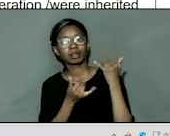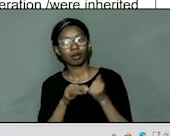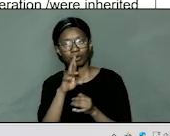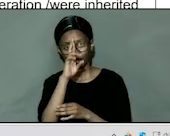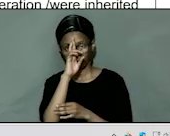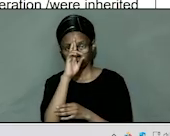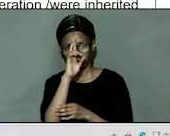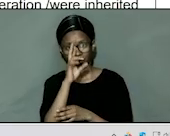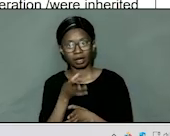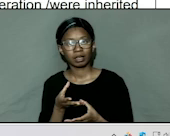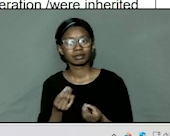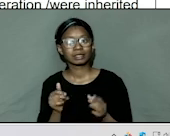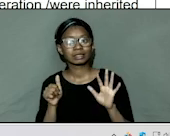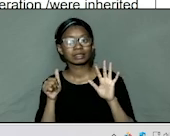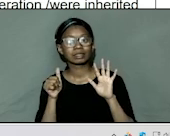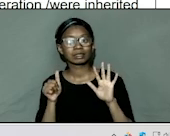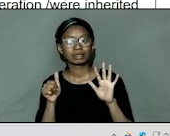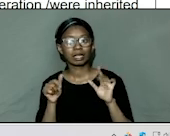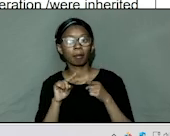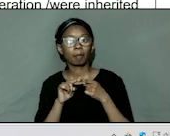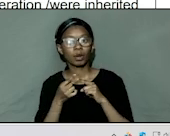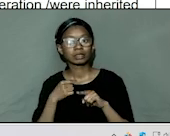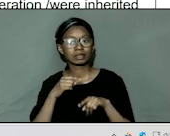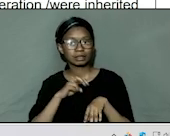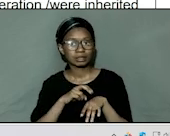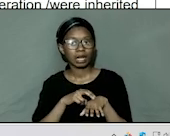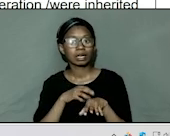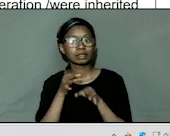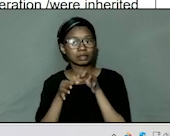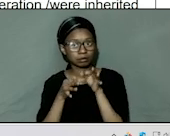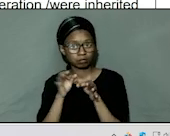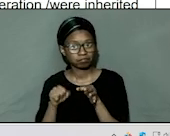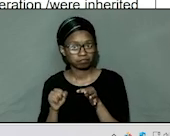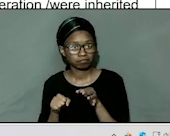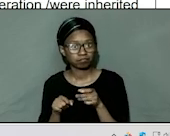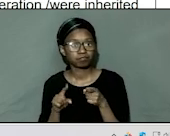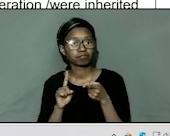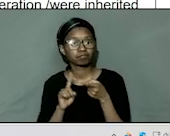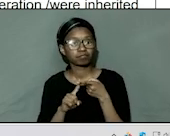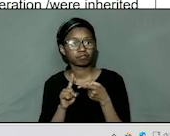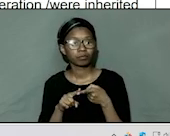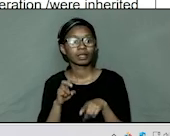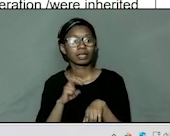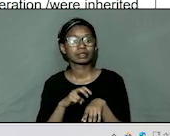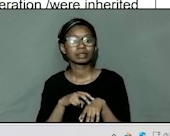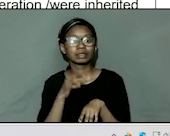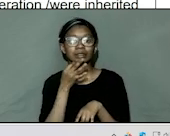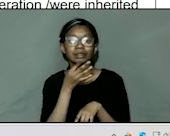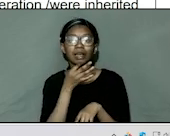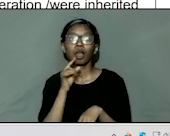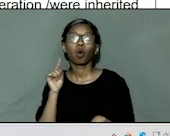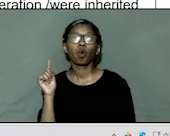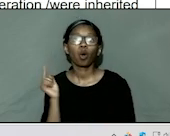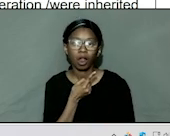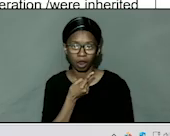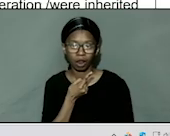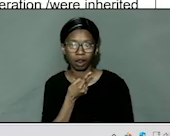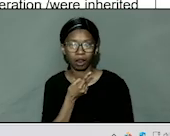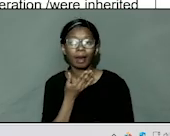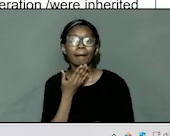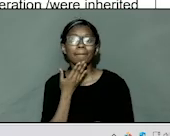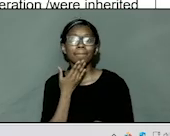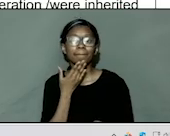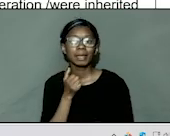6 points that must be addressed. Ne? You must state that all. Please make sure that